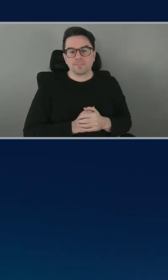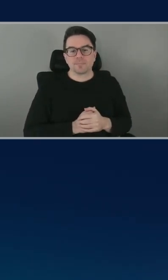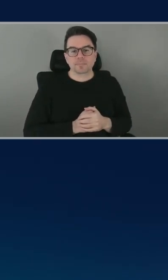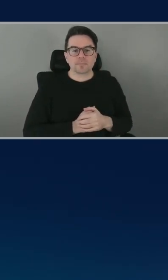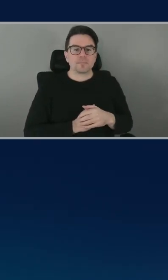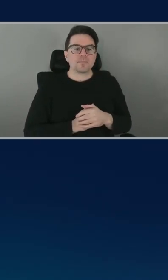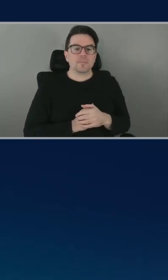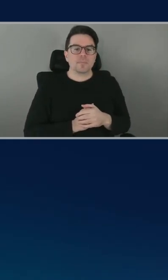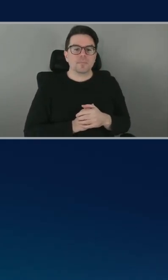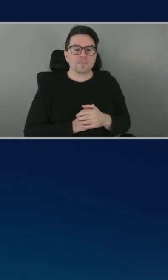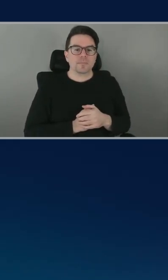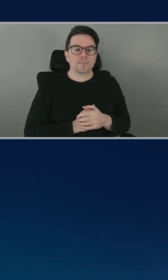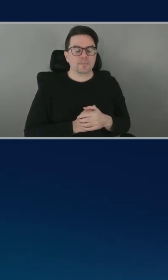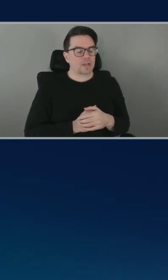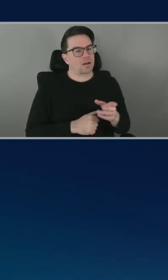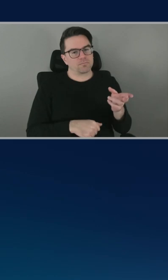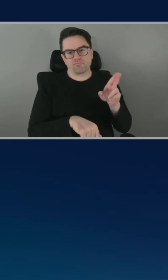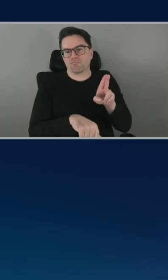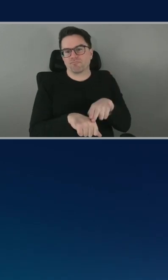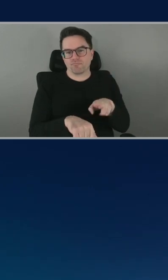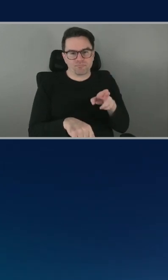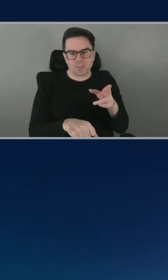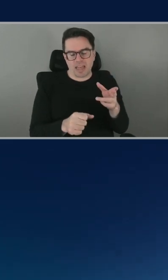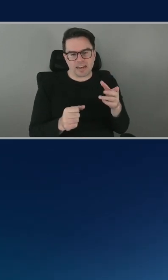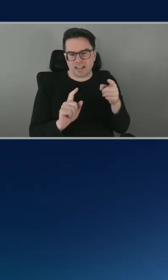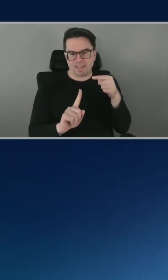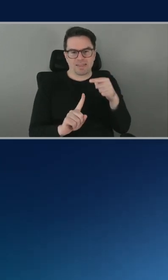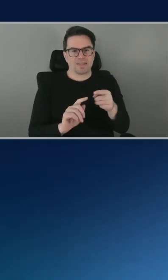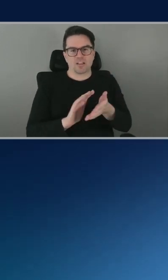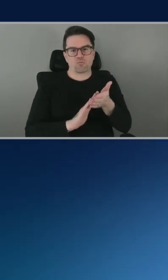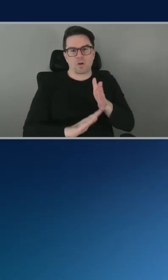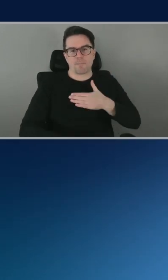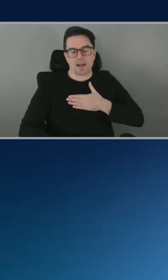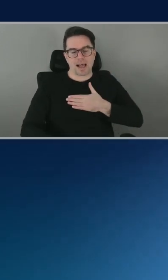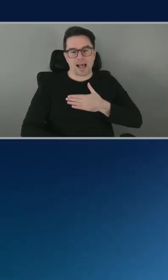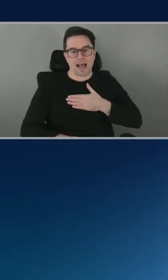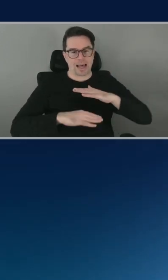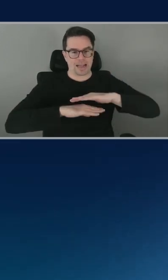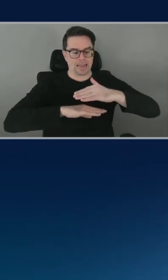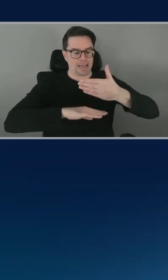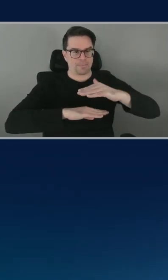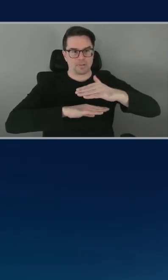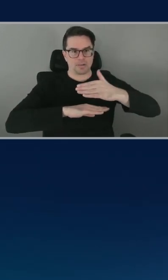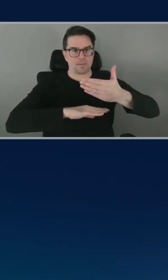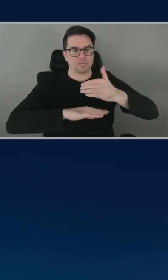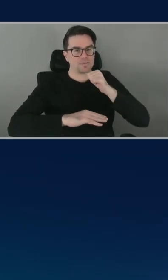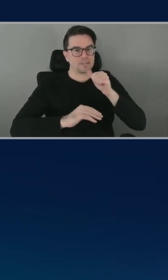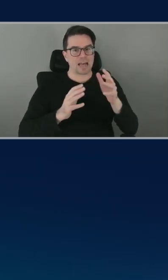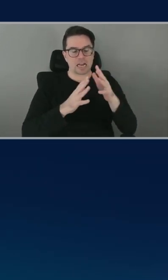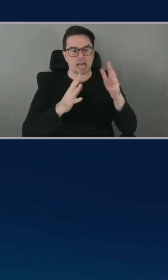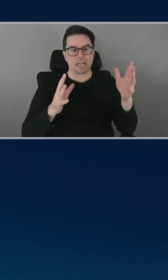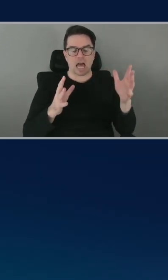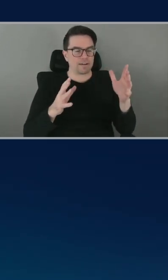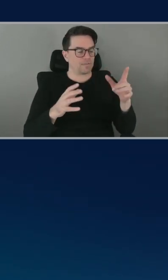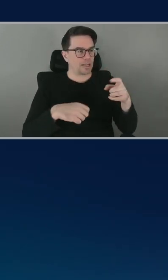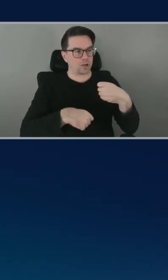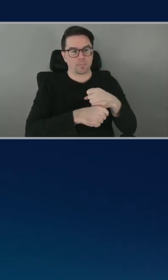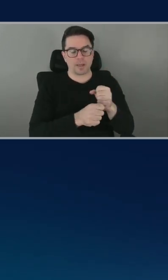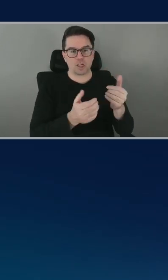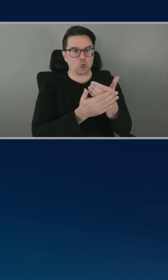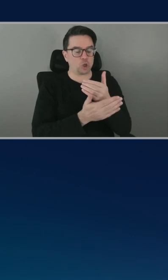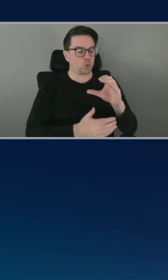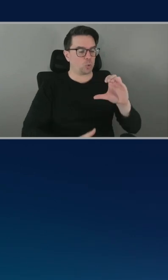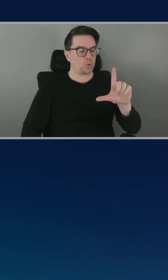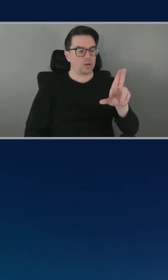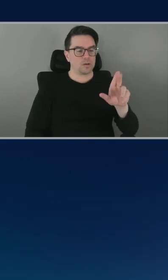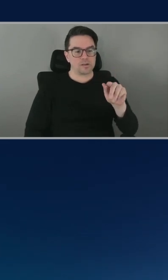be. Absolutely. And all of this is running on my laptop. And so there's not a whole lot of like spinning up a cluster to actually do